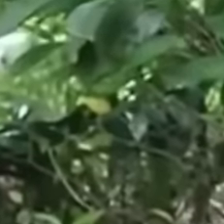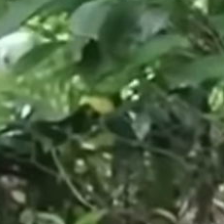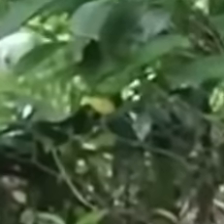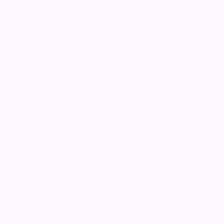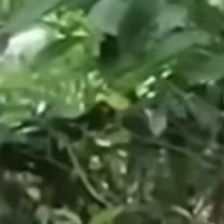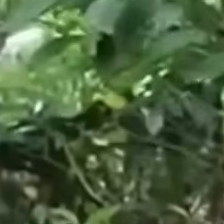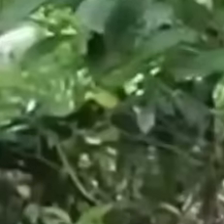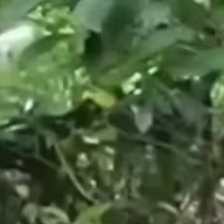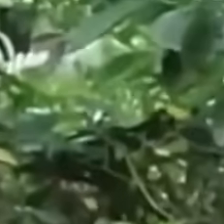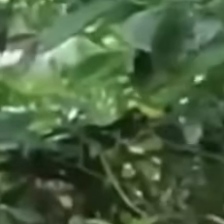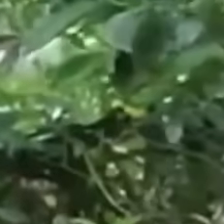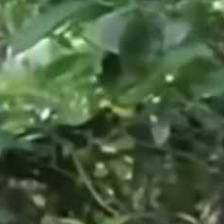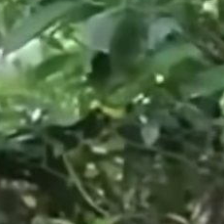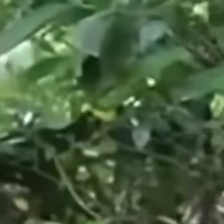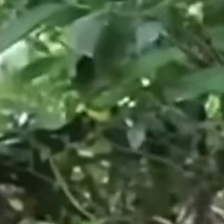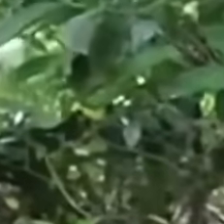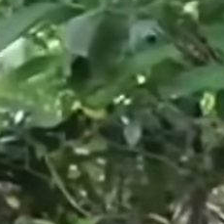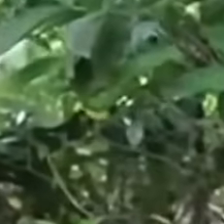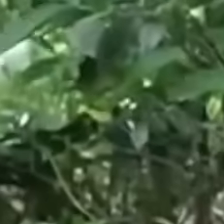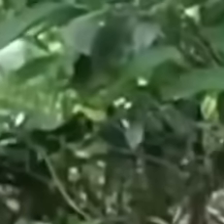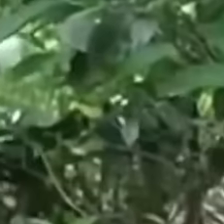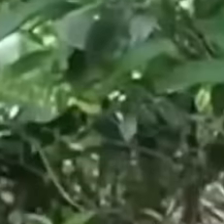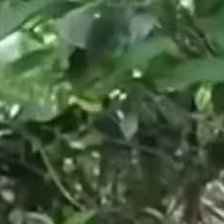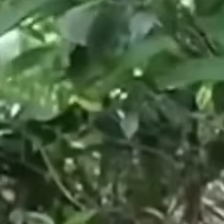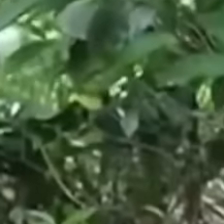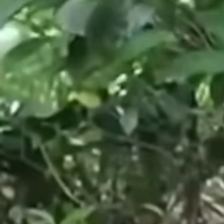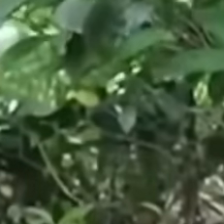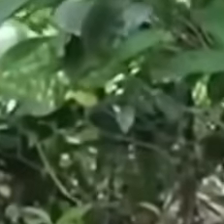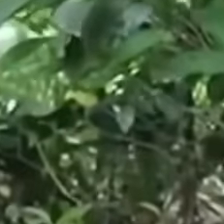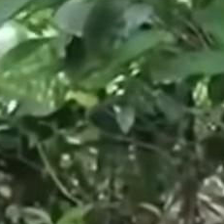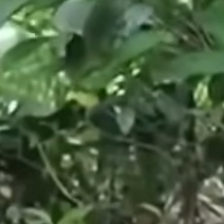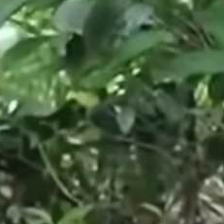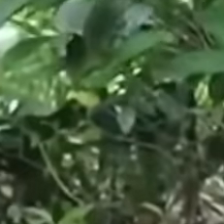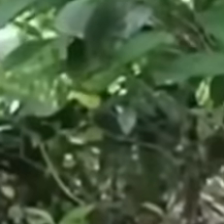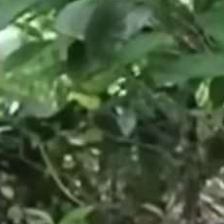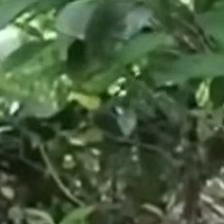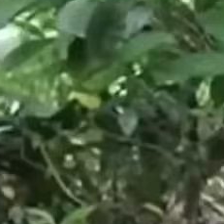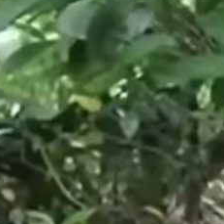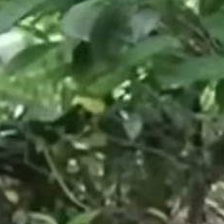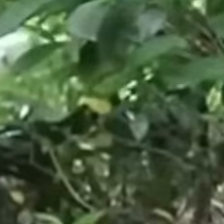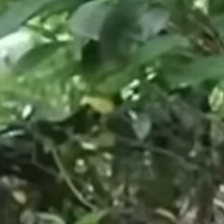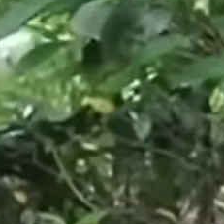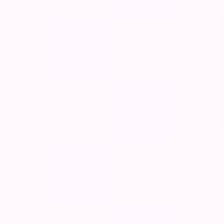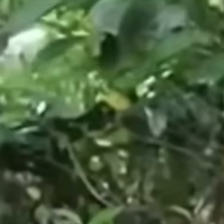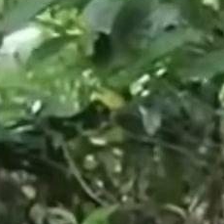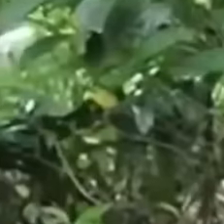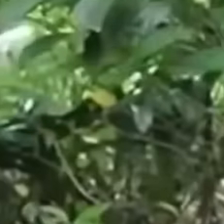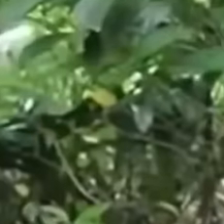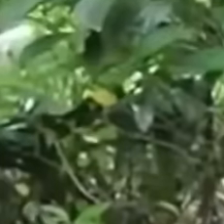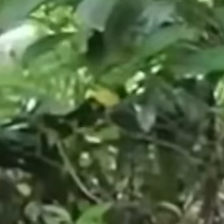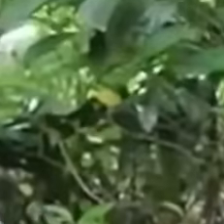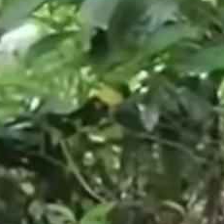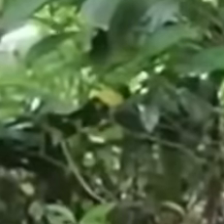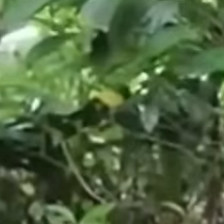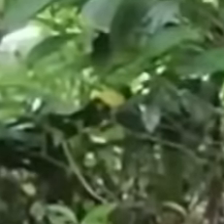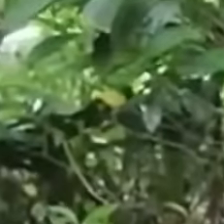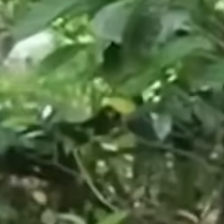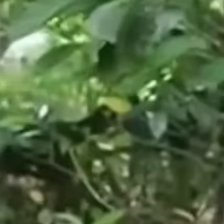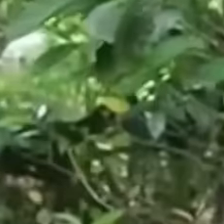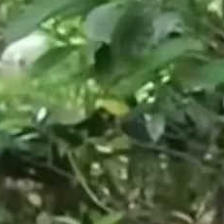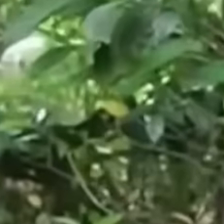him like that. Then the police caught me by the shirt and assaulted me. I have the scars. Later, the entire village came there.